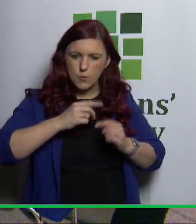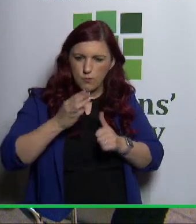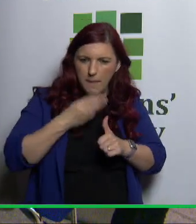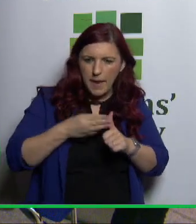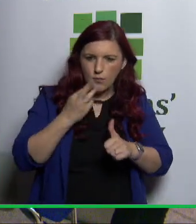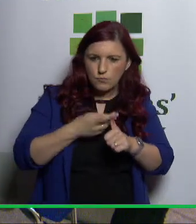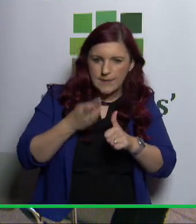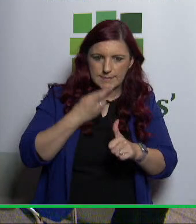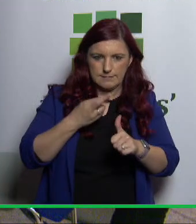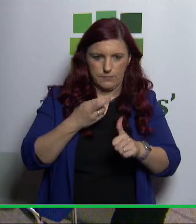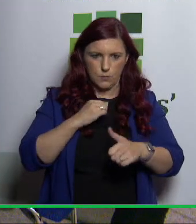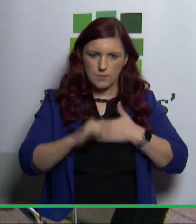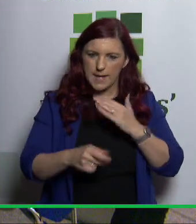today.